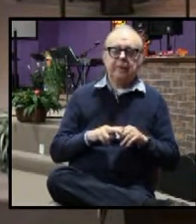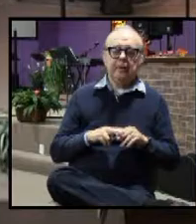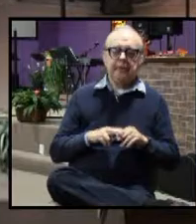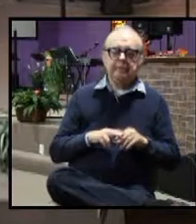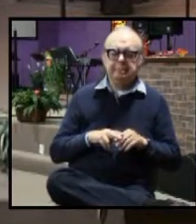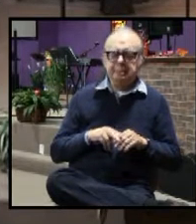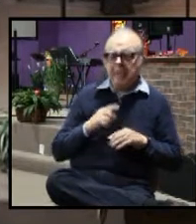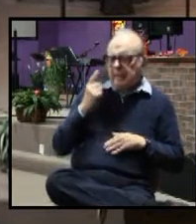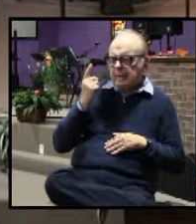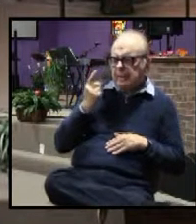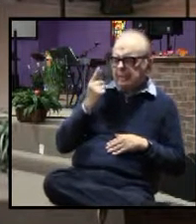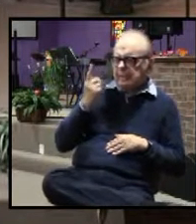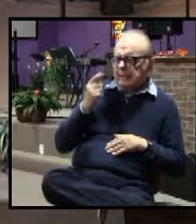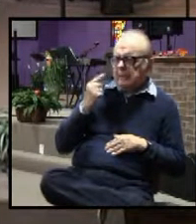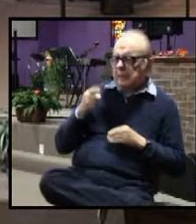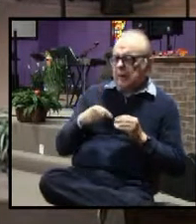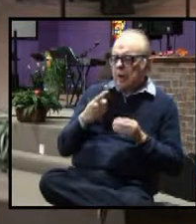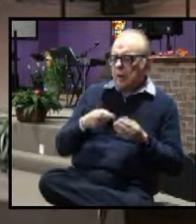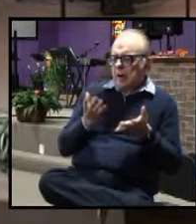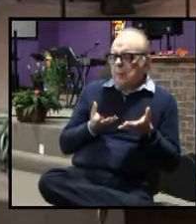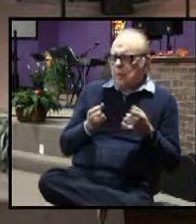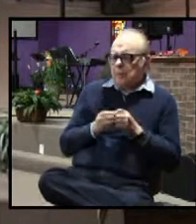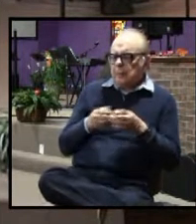could do with this thing.